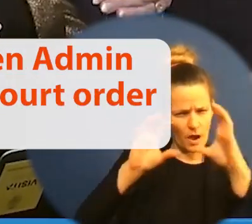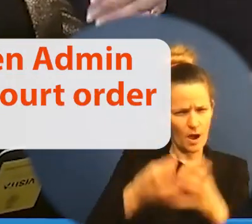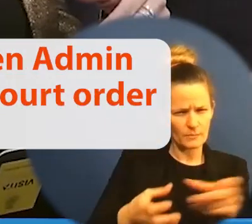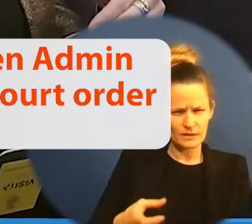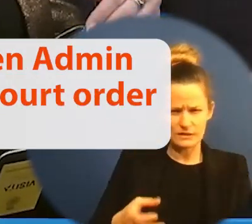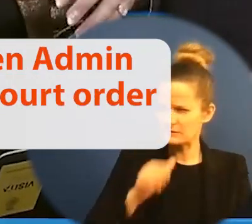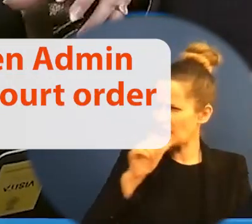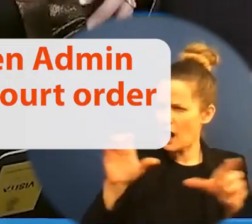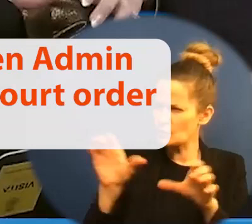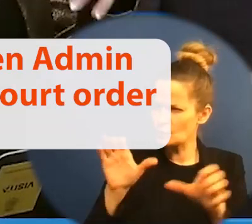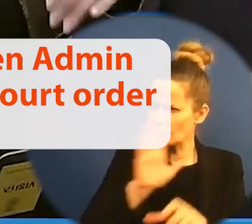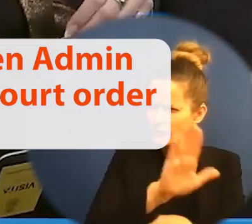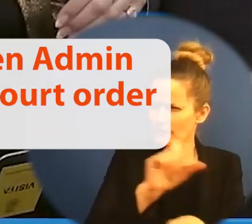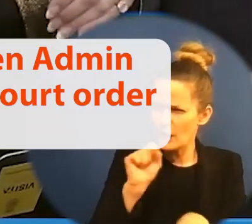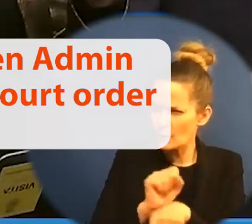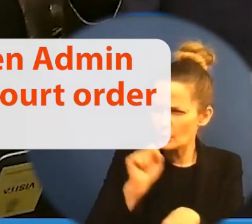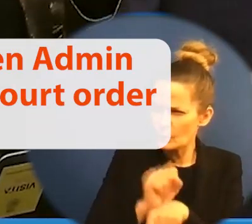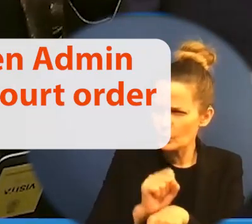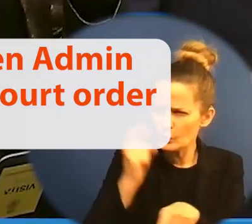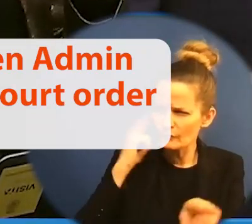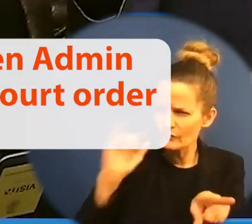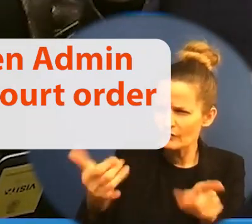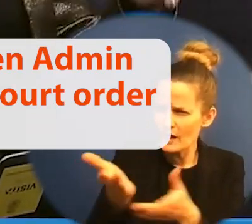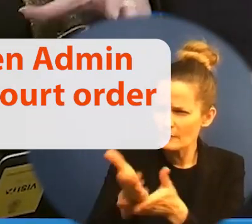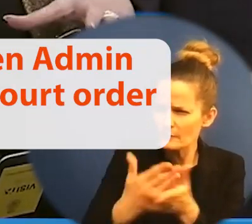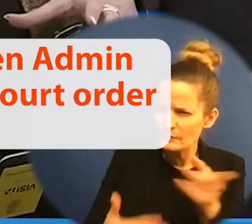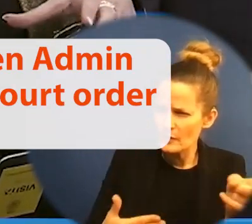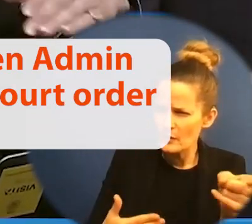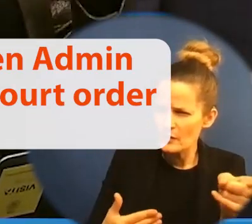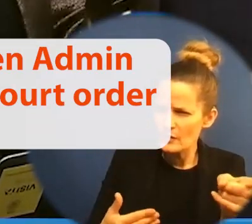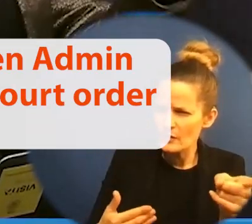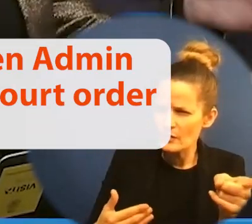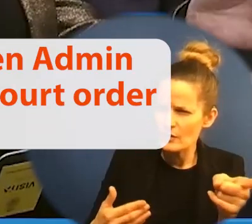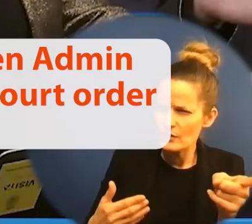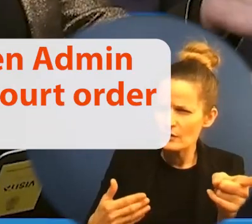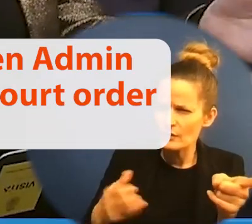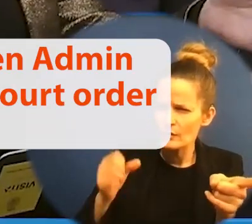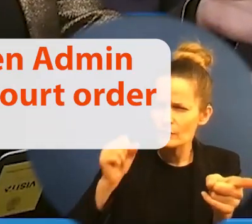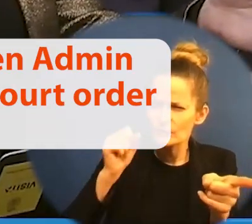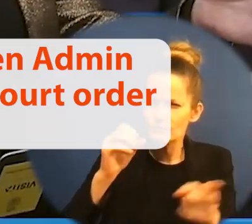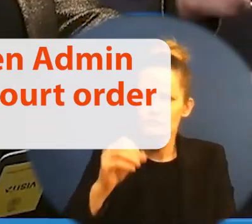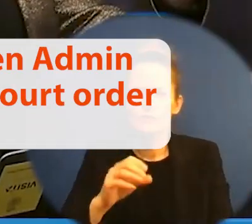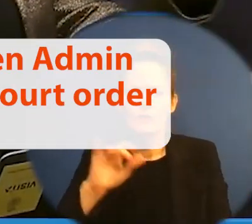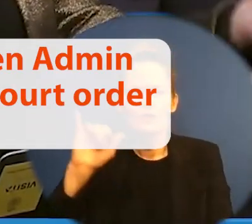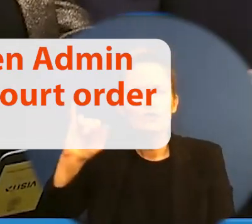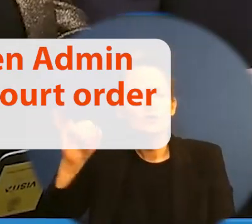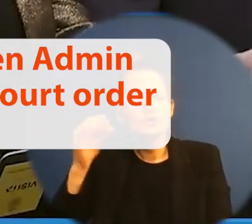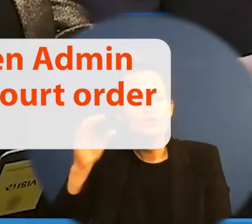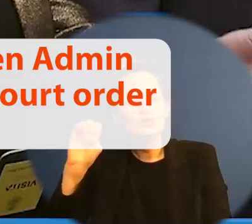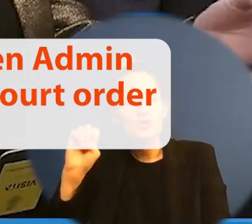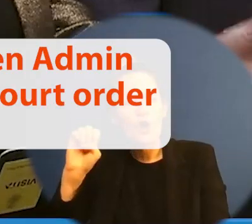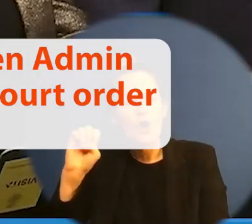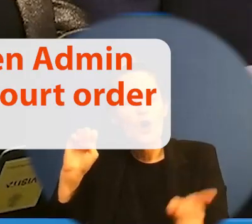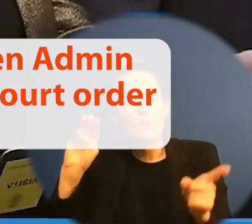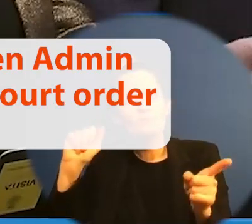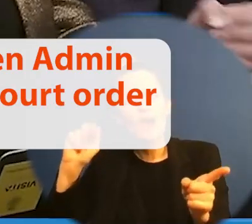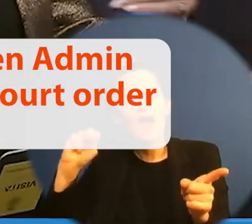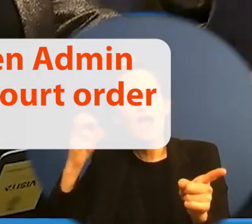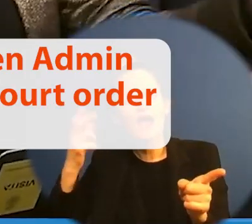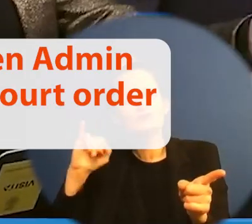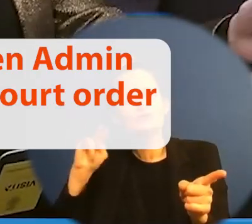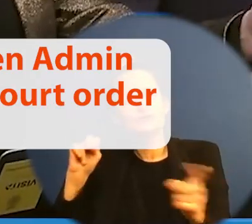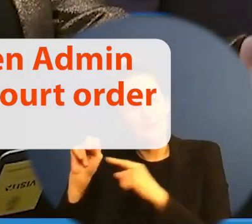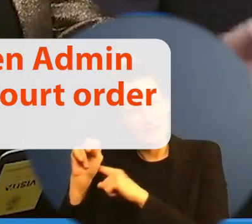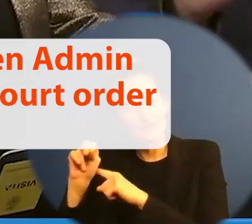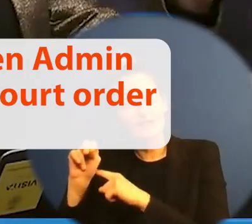saying that Republicans aren't doing the work to get this done, and then you have someone like Joe Manchin saying, well, the president has the ability to